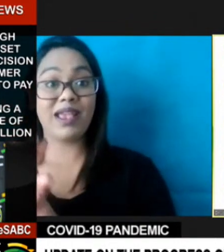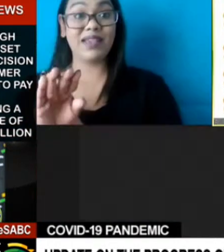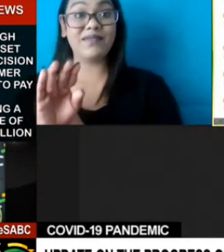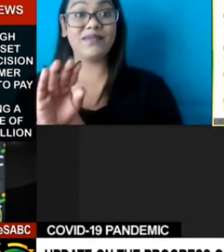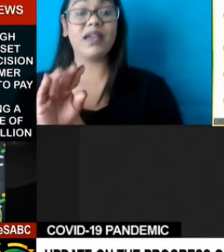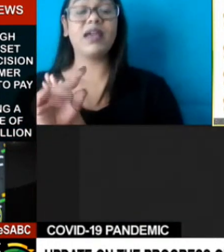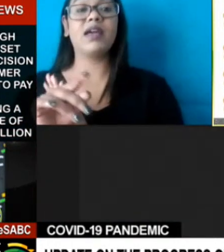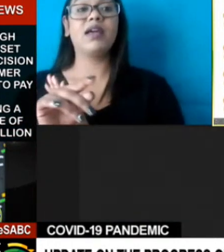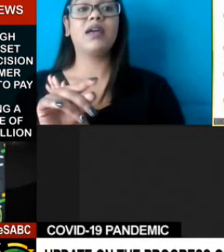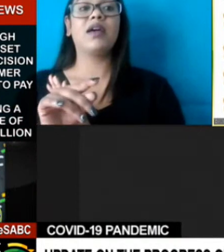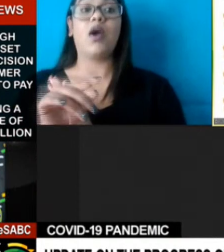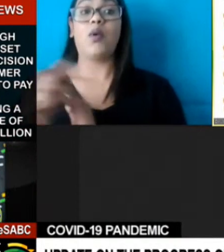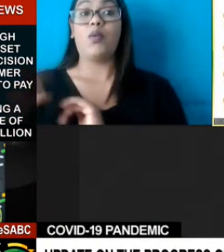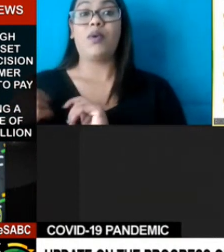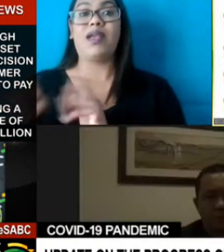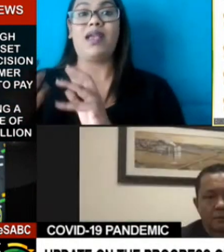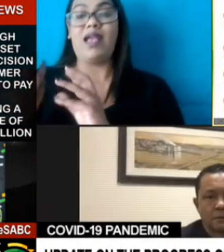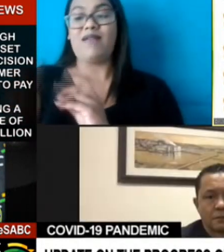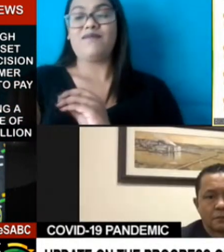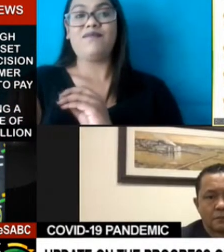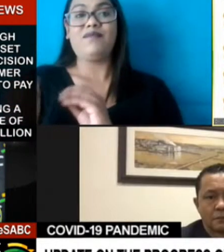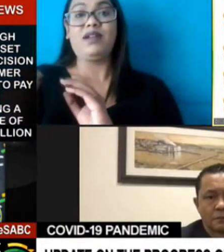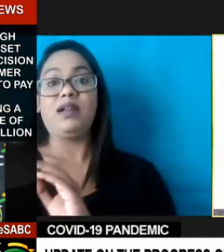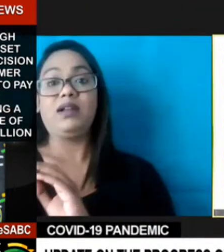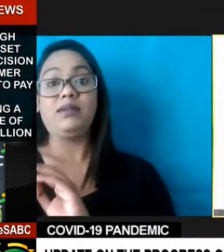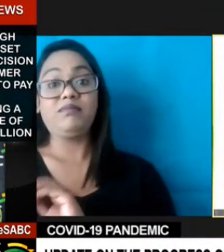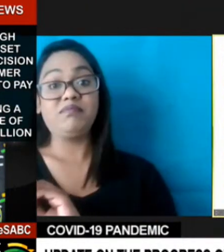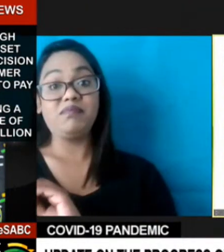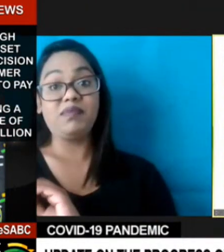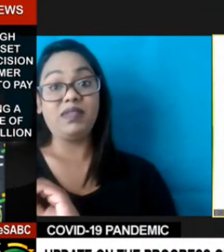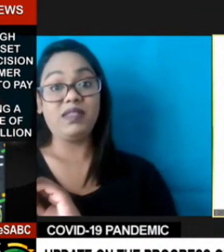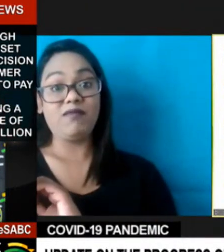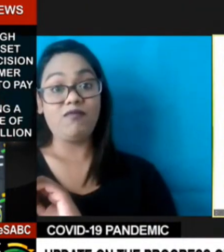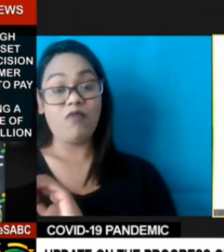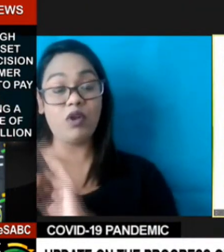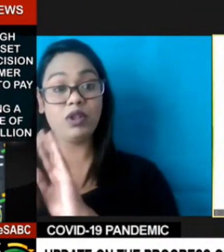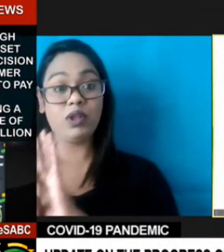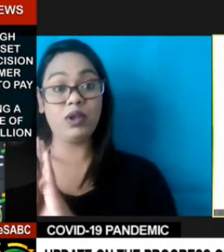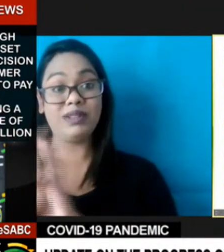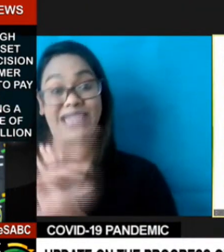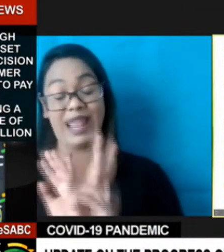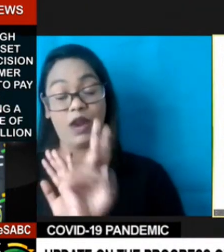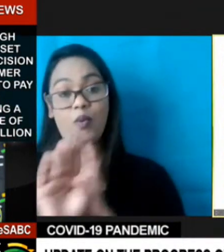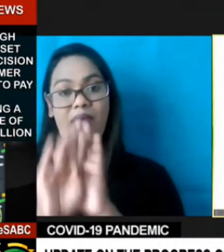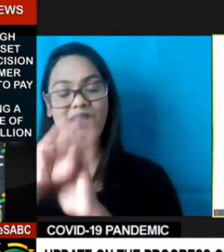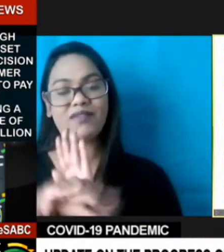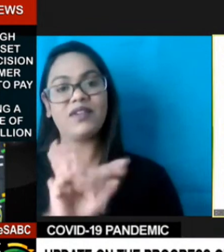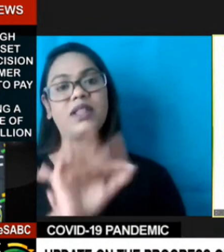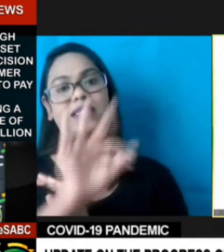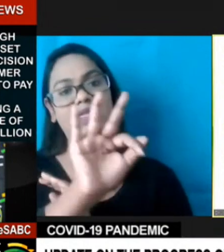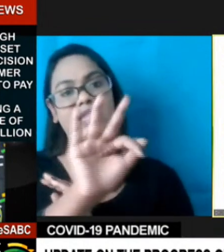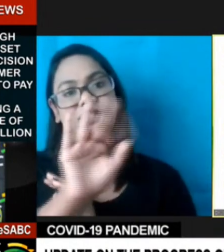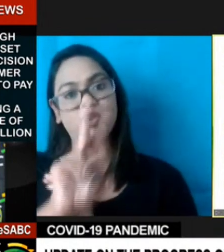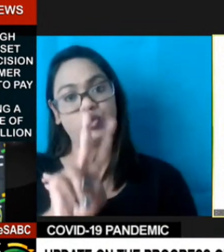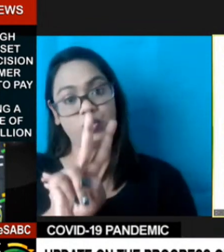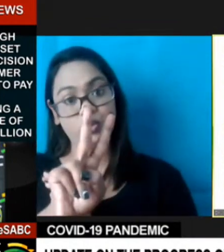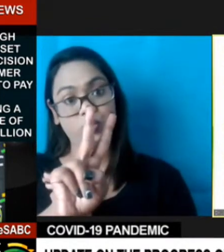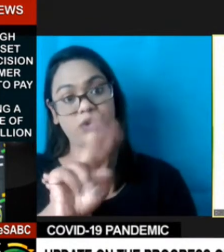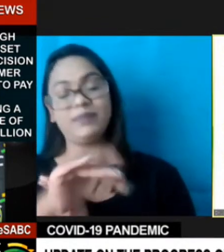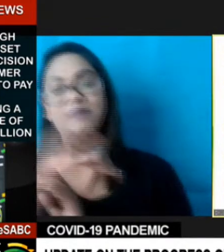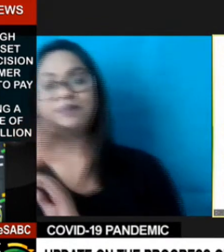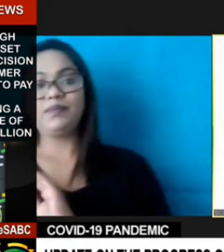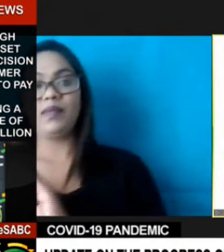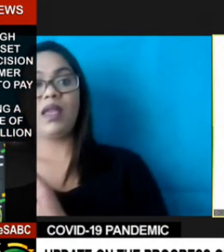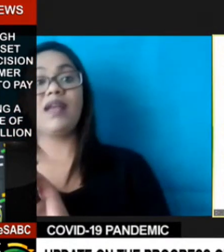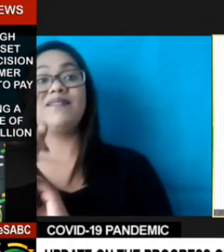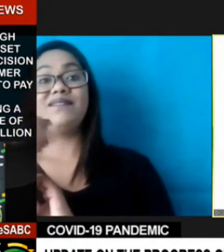per 100,000 of population. In the second wave, just a little below 32 per 100,000. And the first wave was